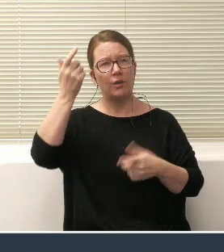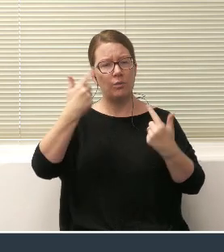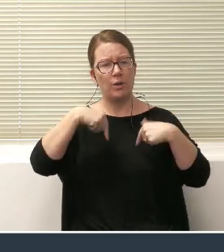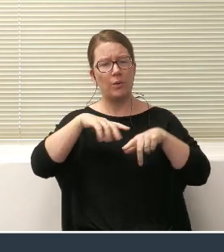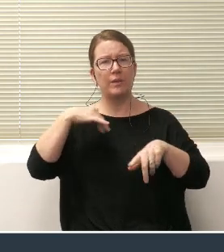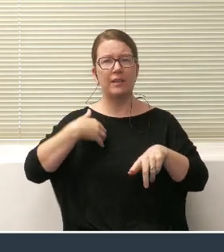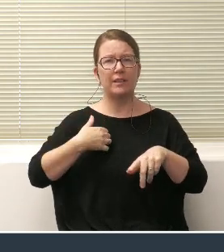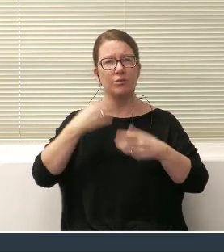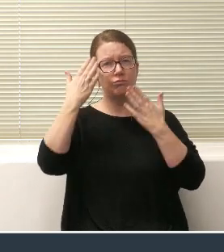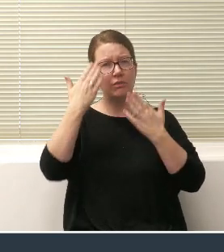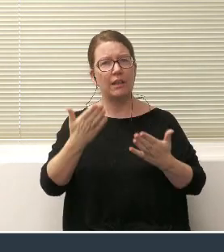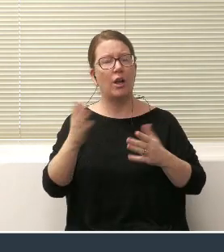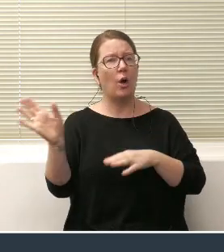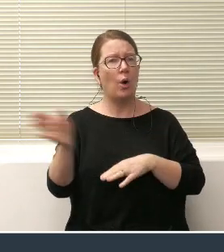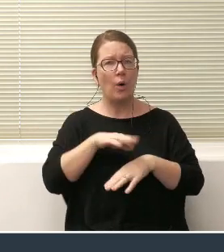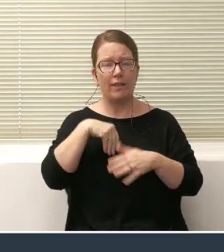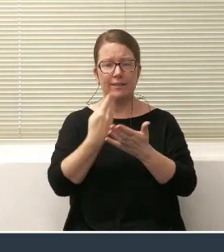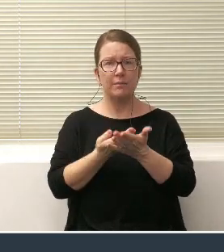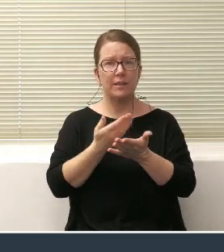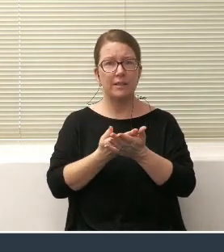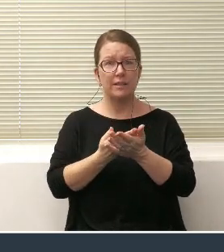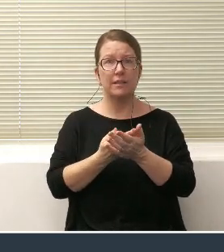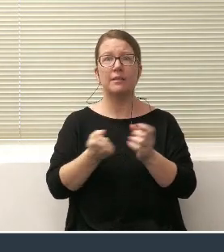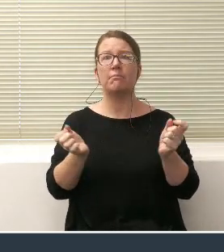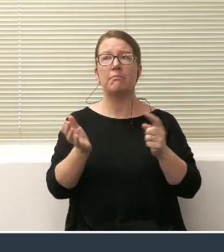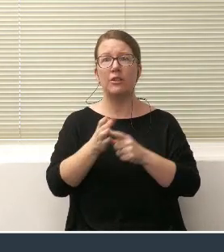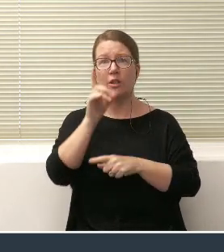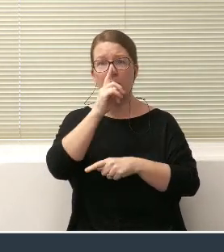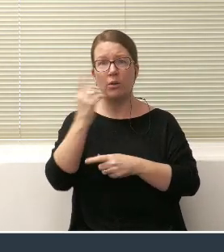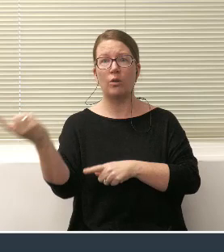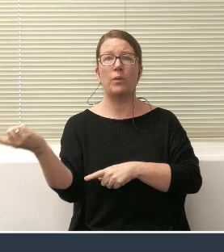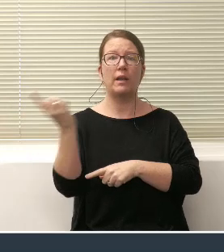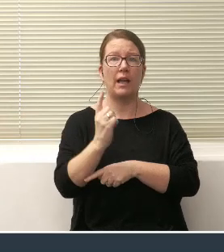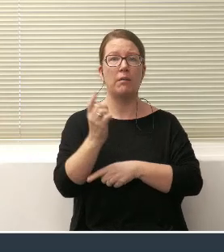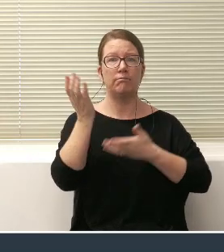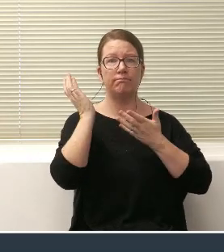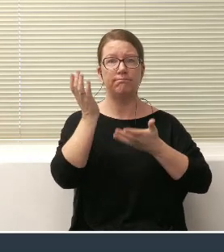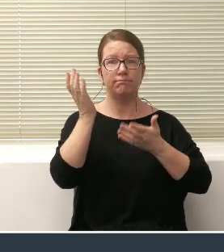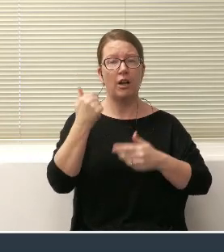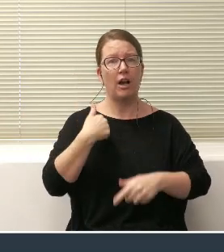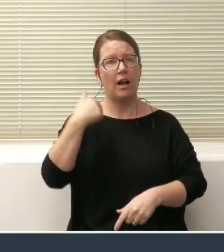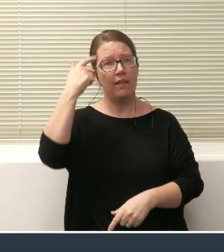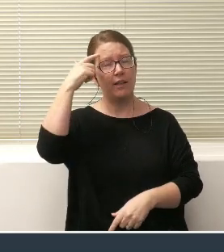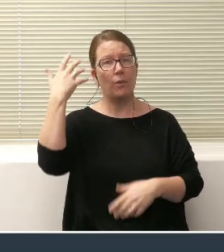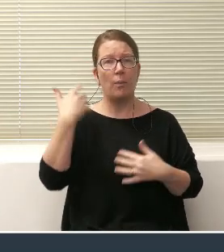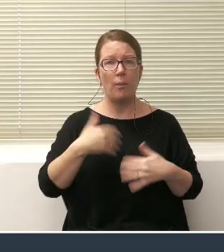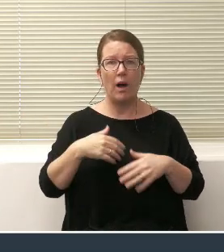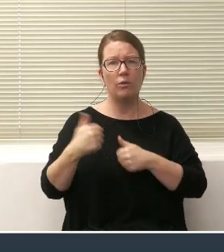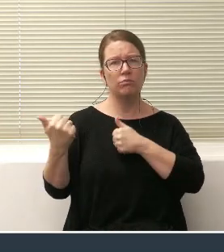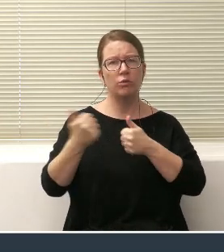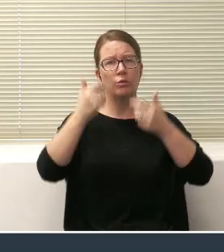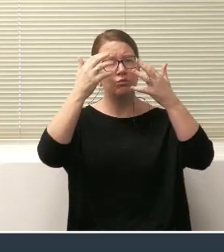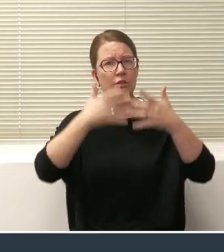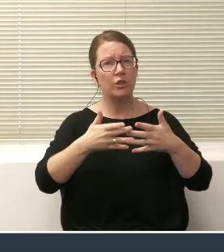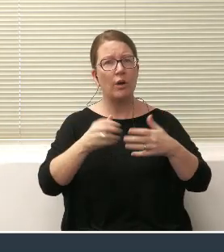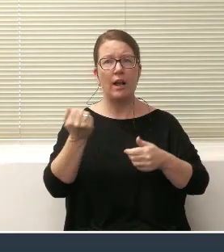all of the submitters, and especially those that came and presented to us, because I think it's a really significant result that we got the feedback that we